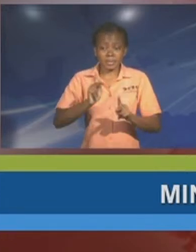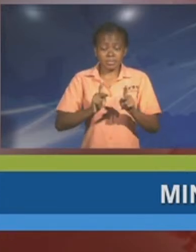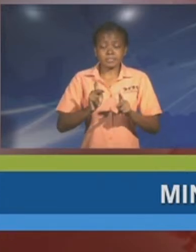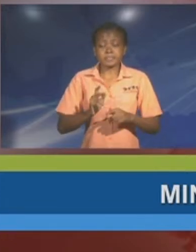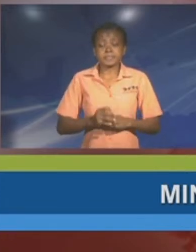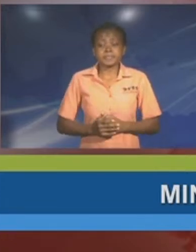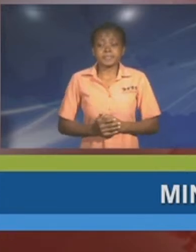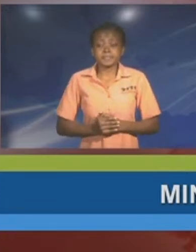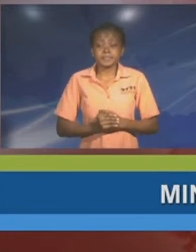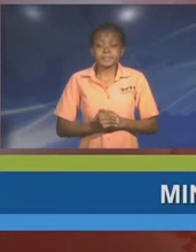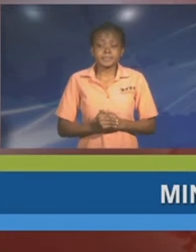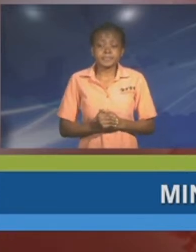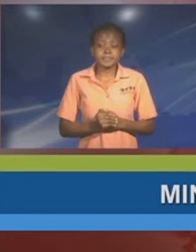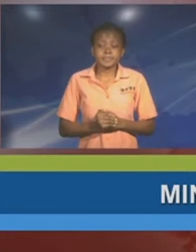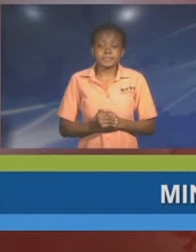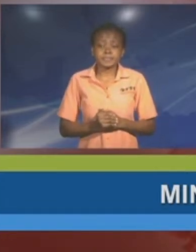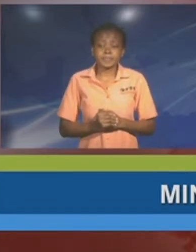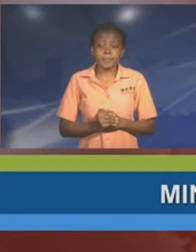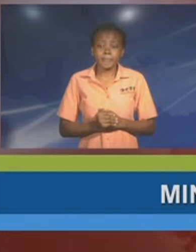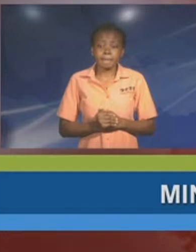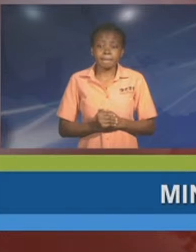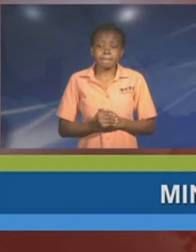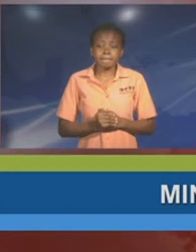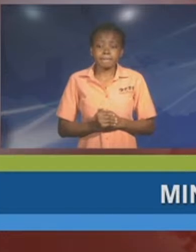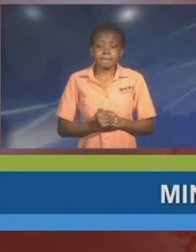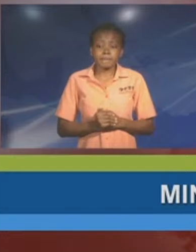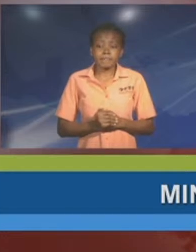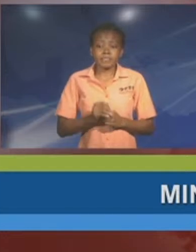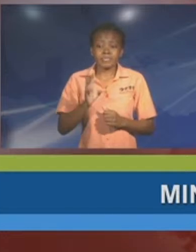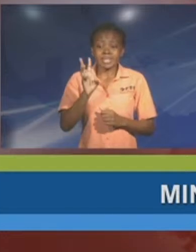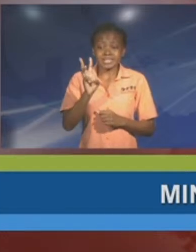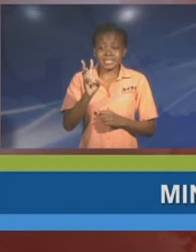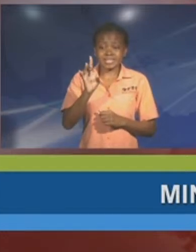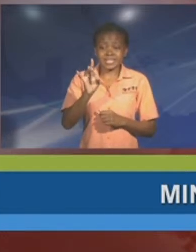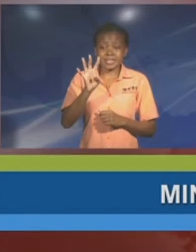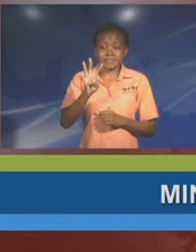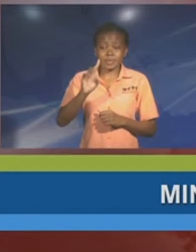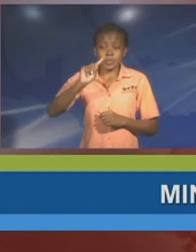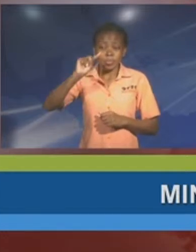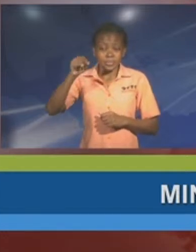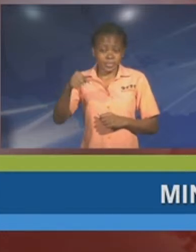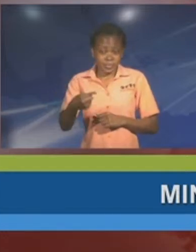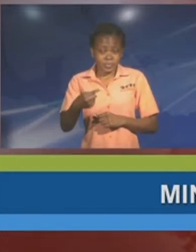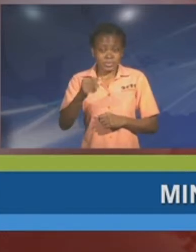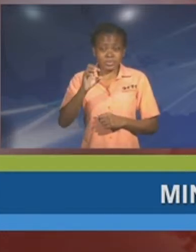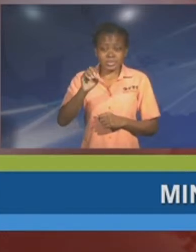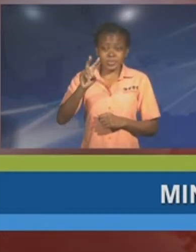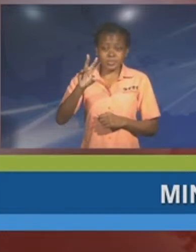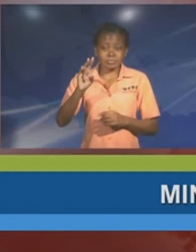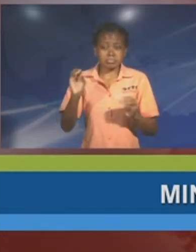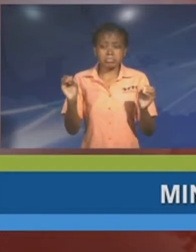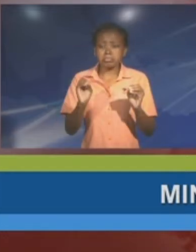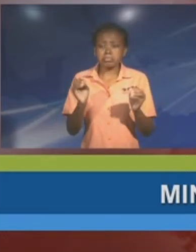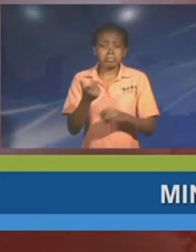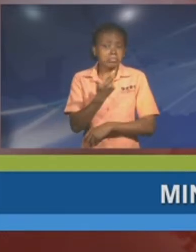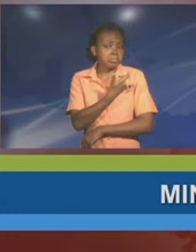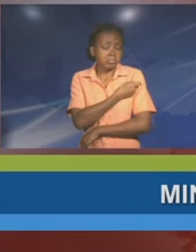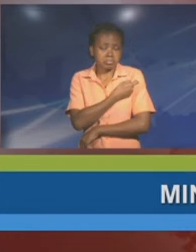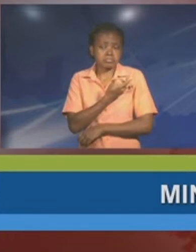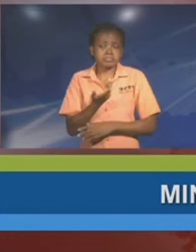Those who haven't received a first dose or any doses, 684,027. Boosted administered to date